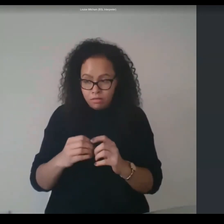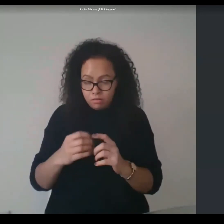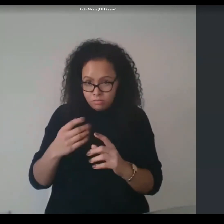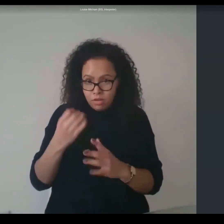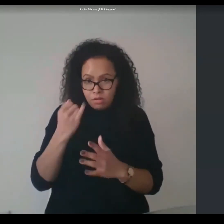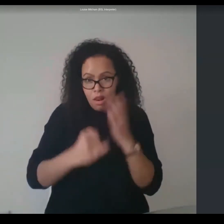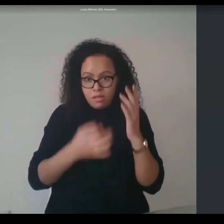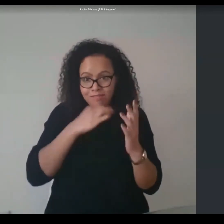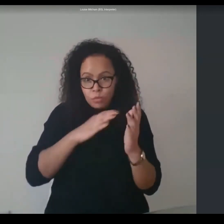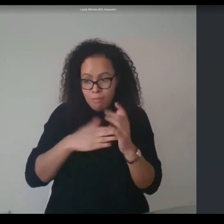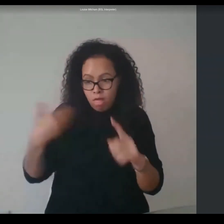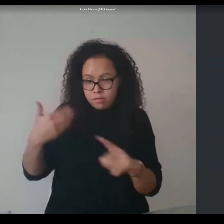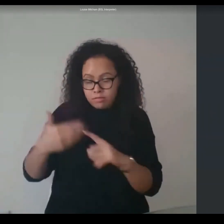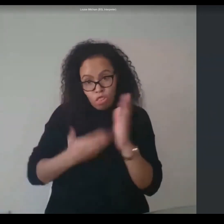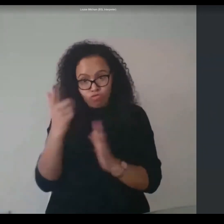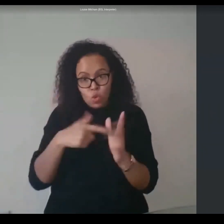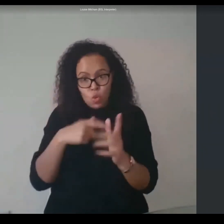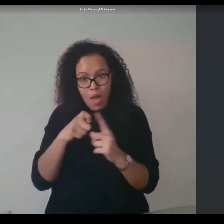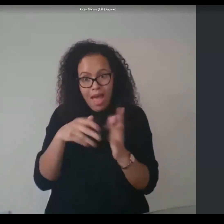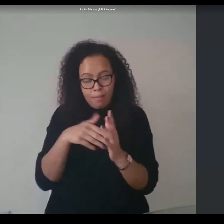happened on the app.